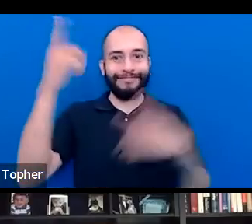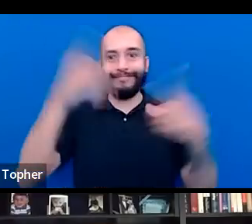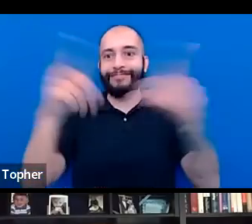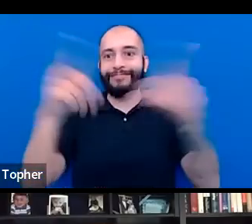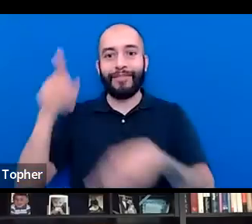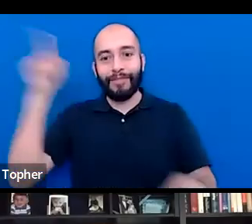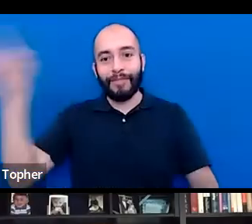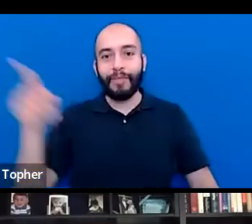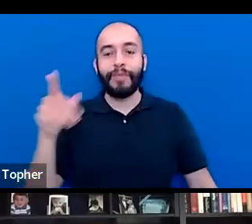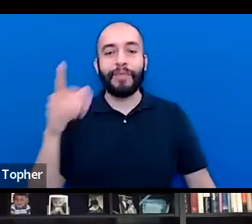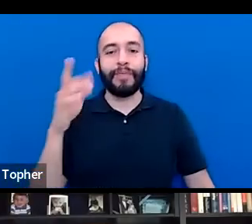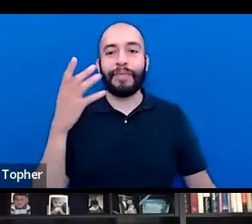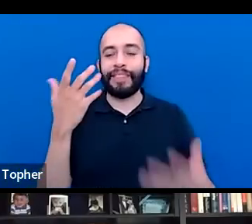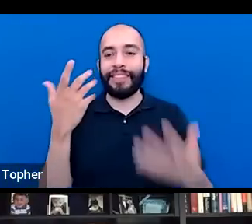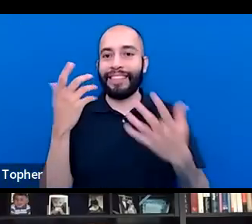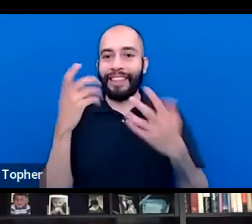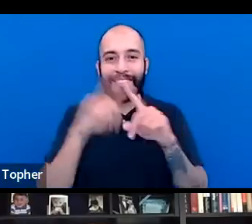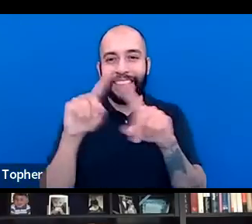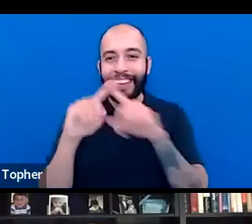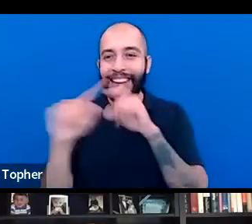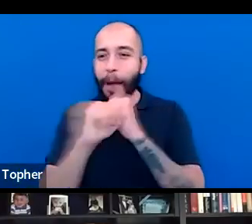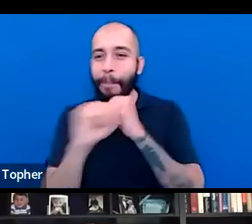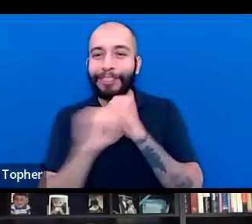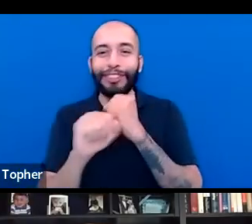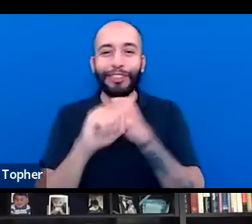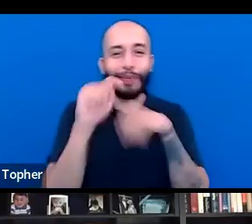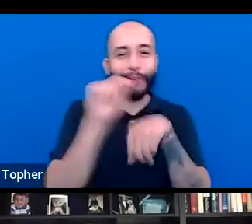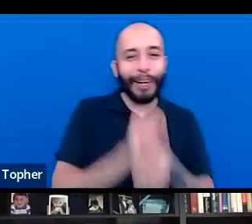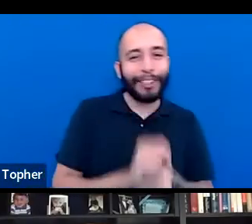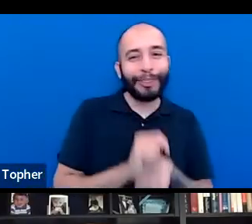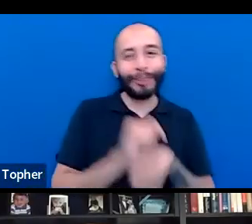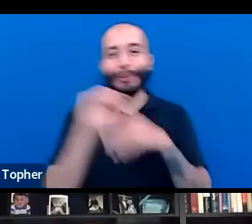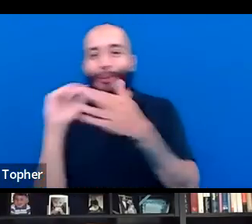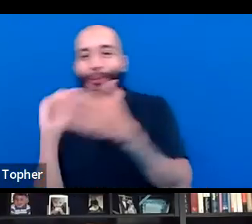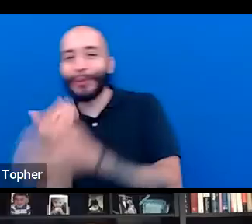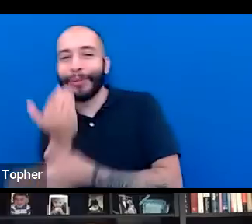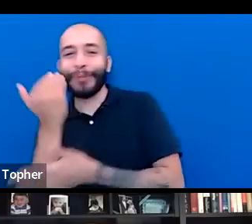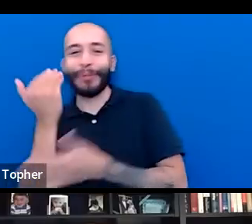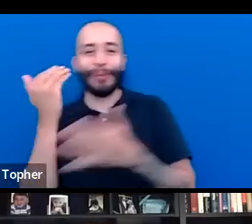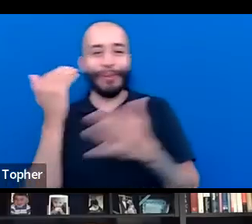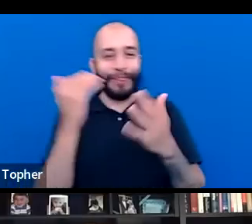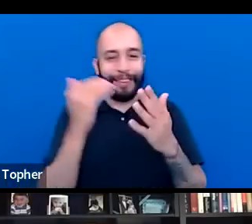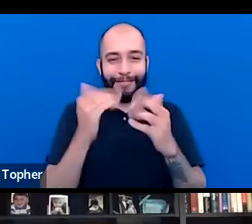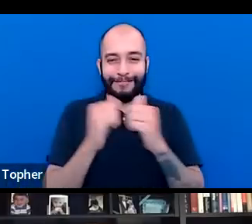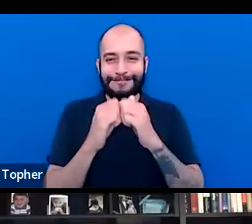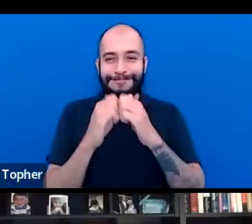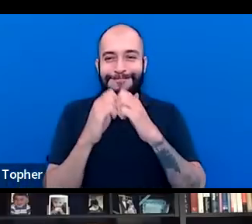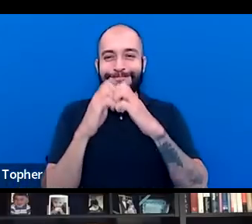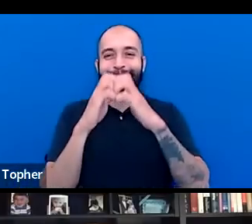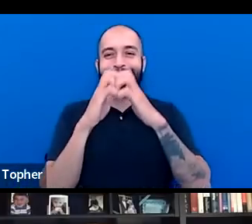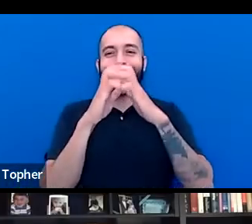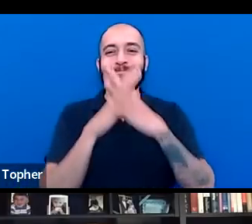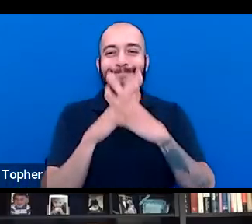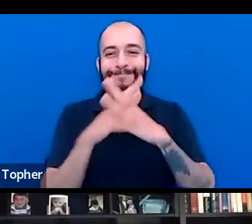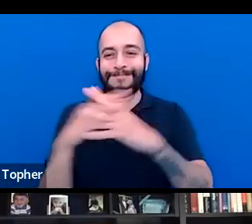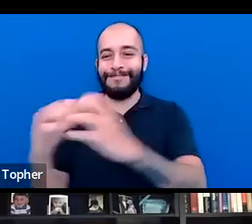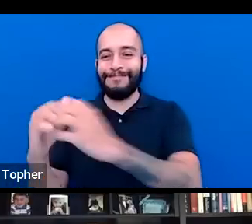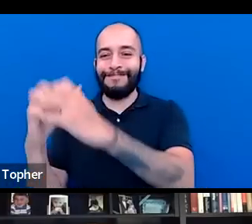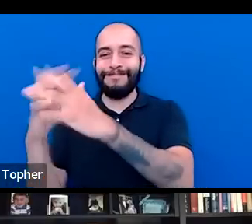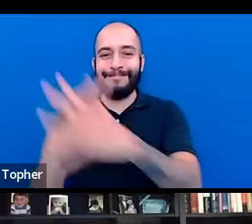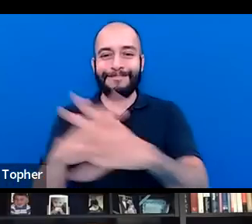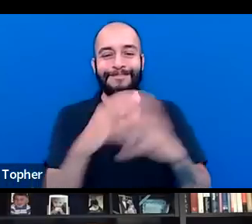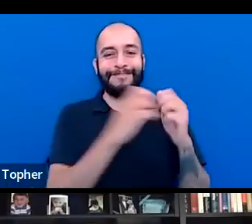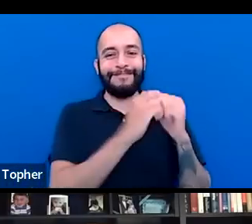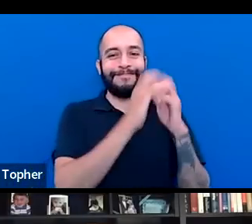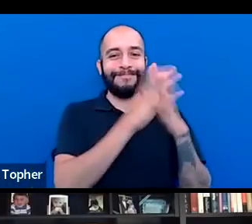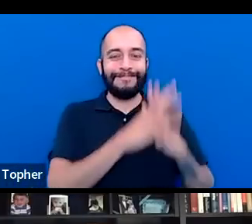are emerging, like CWA's Alphabet Union. And I think that the exciting thing about this moment,